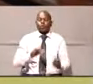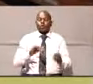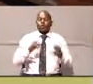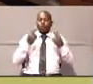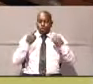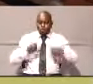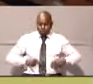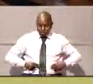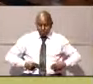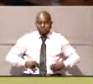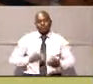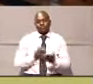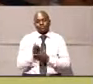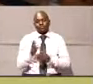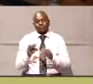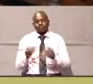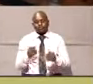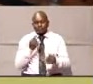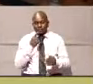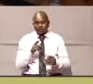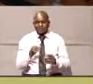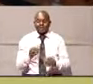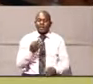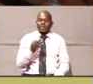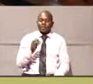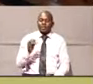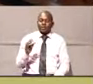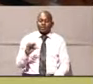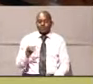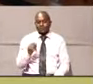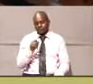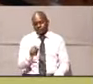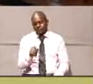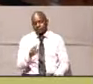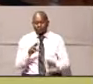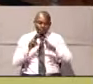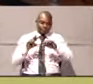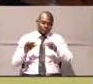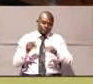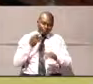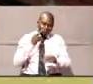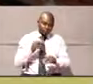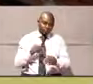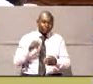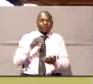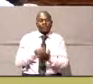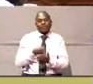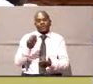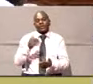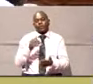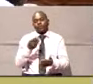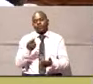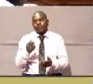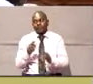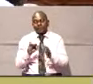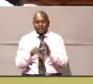legal costs through Ganashi orders for 300 cases is one of those being investigated to ensure value for money. The